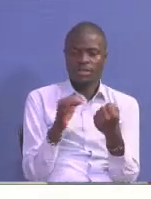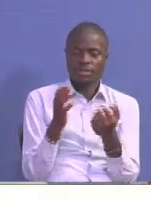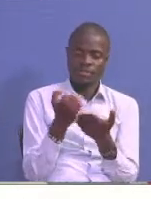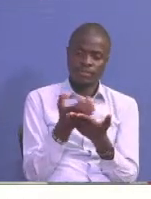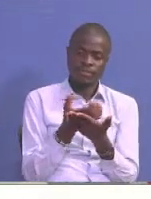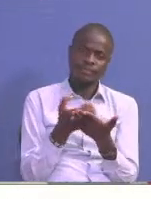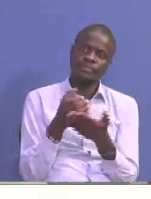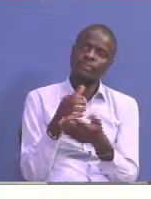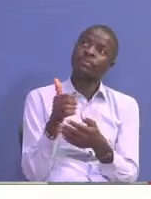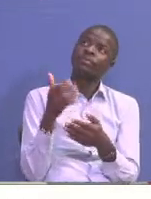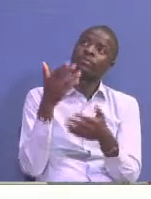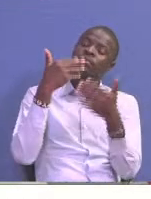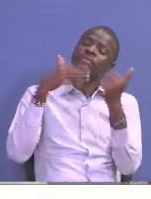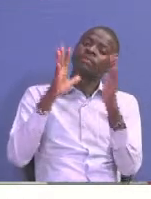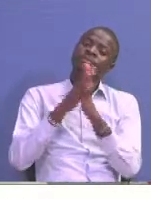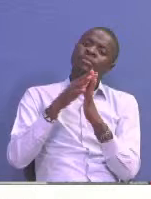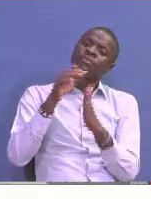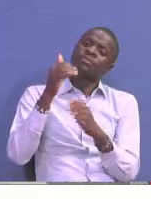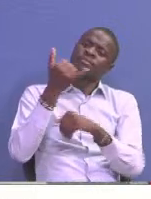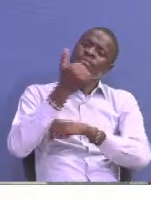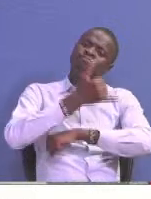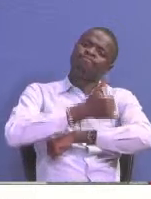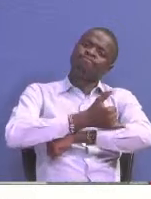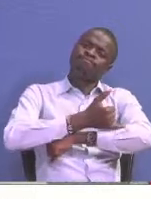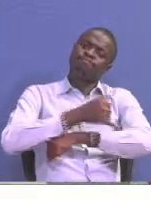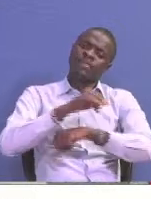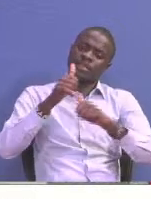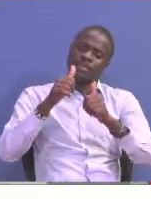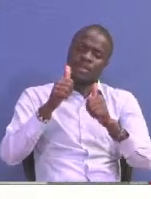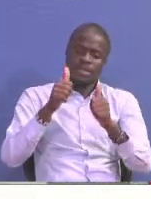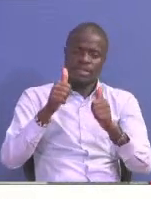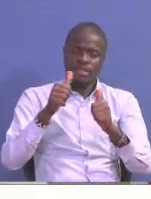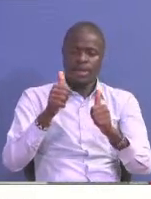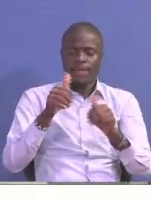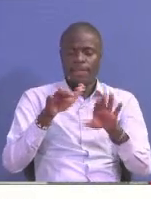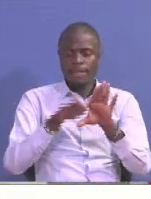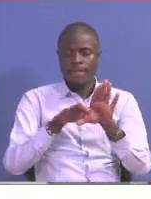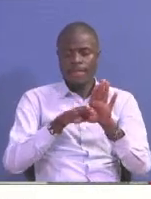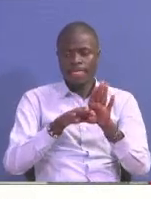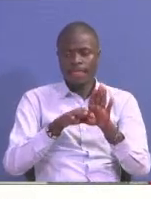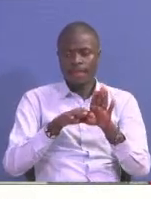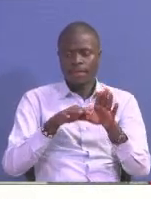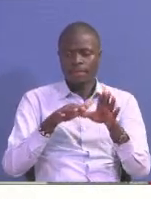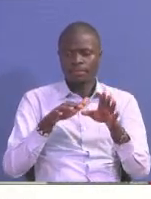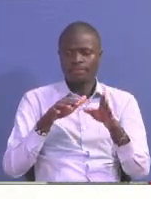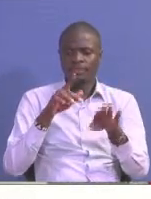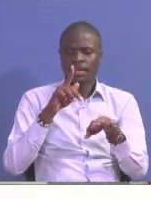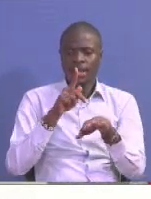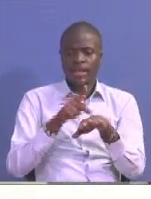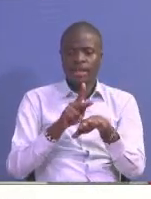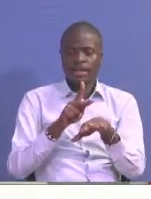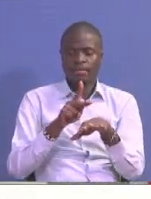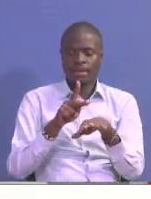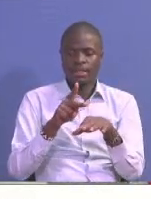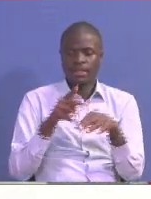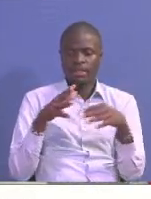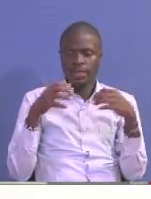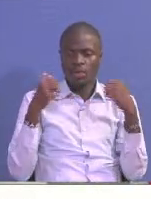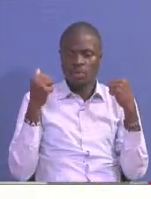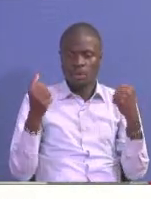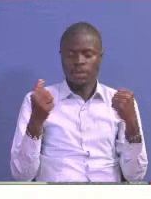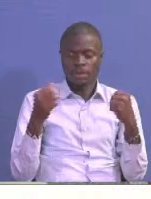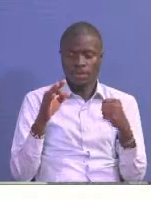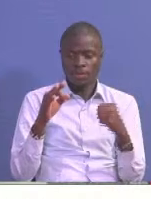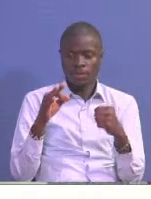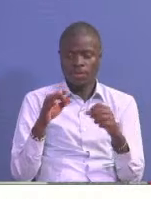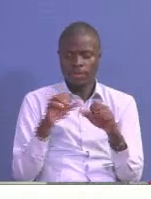other universities, institutions, as well as stakeholders, determine the weight